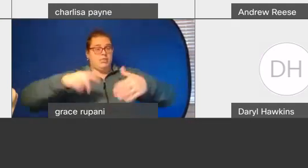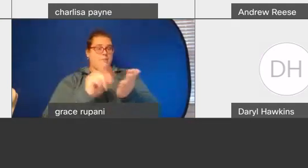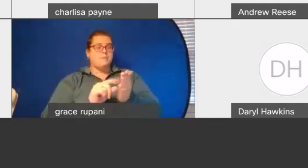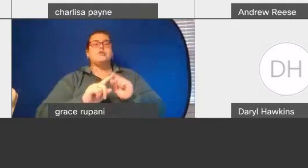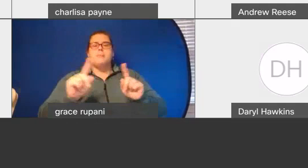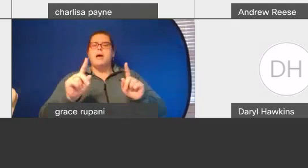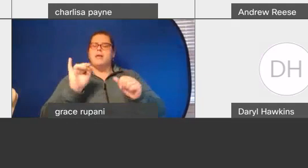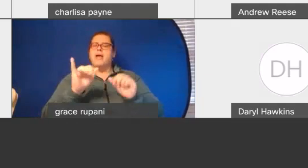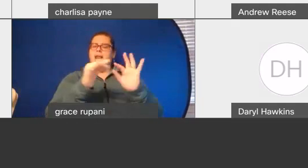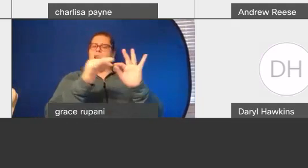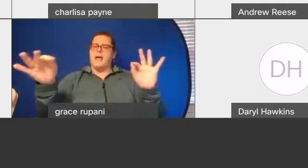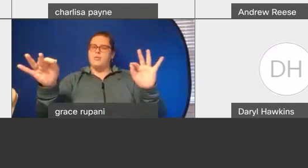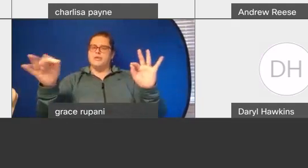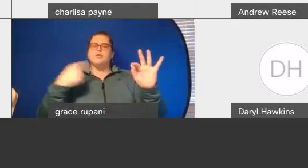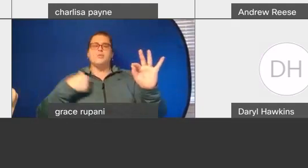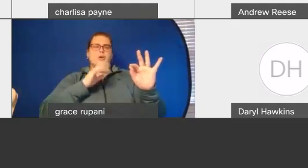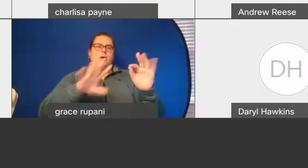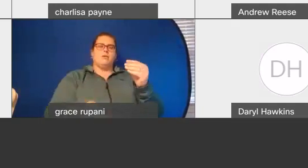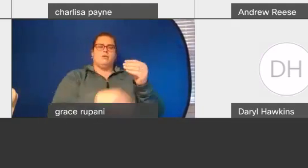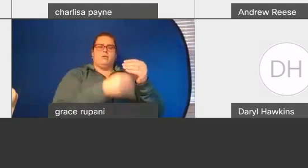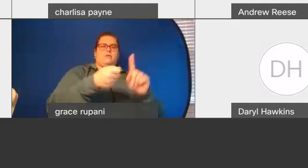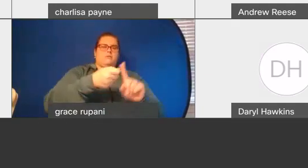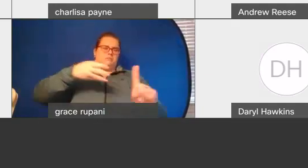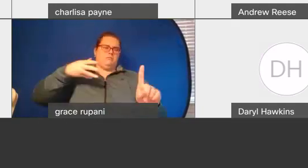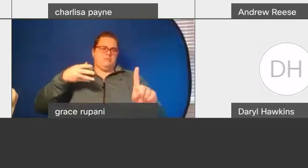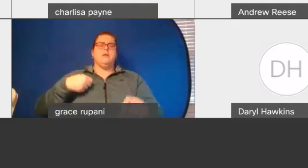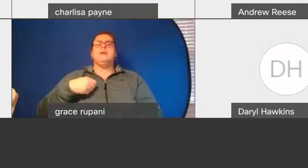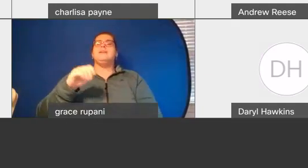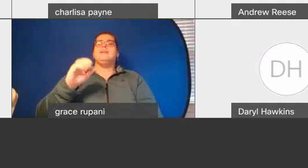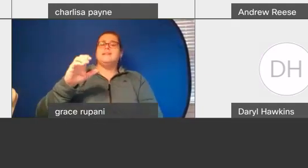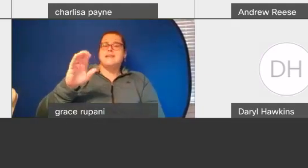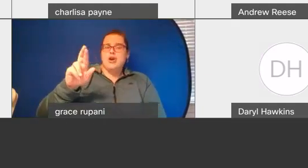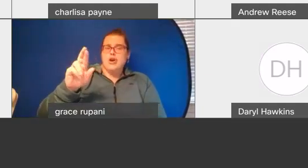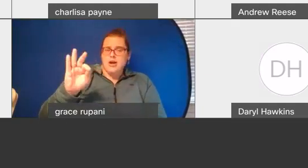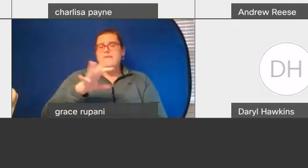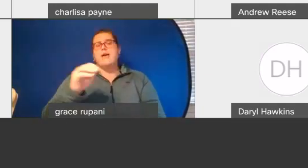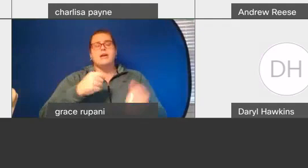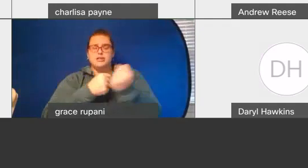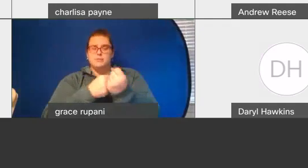there. But I will, the CRF and supported living document guidance